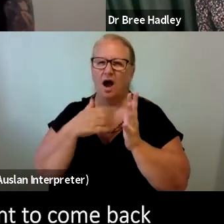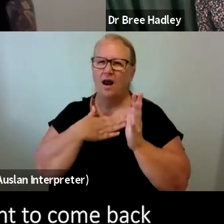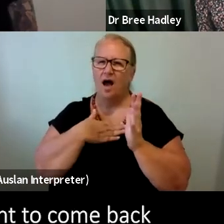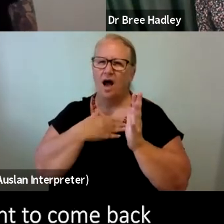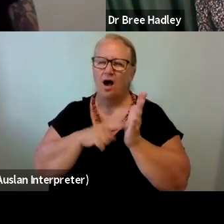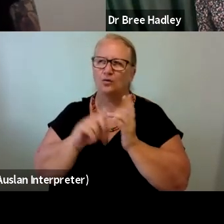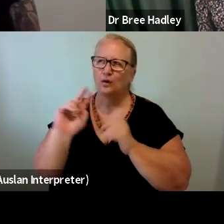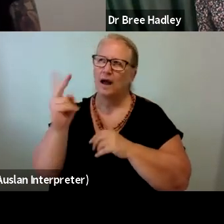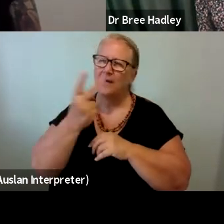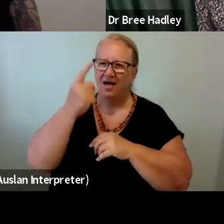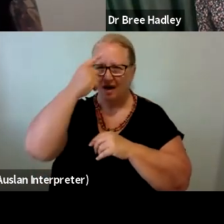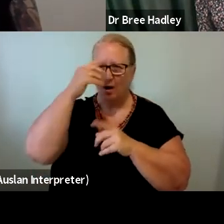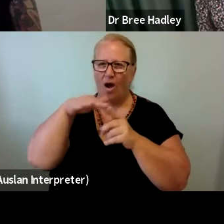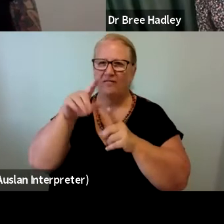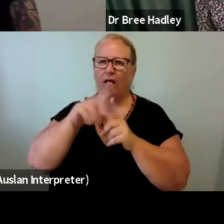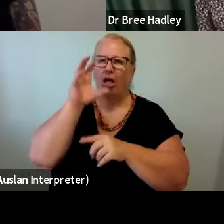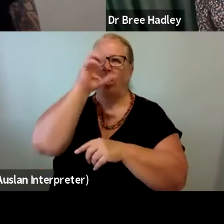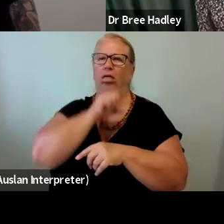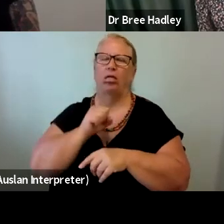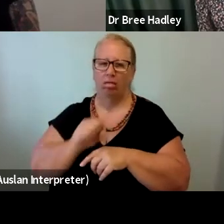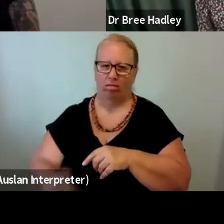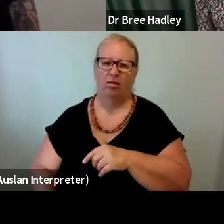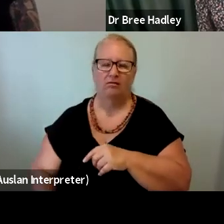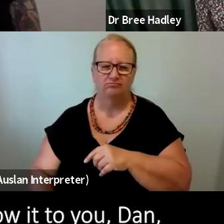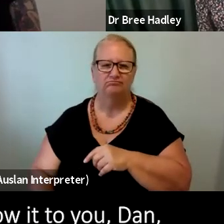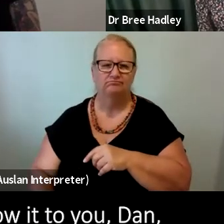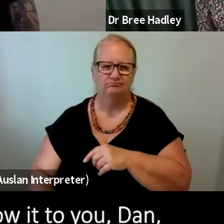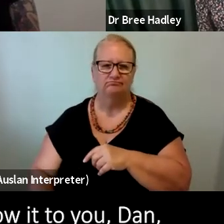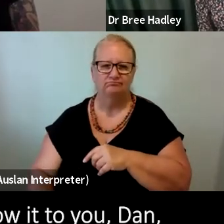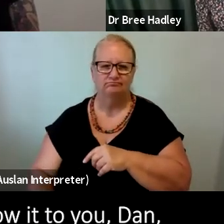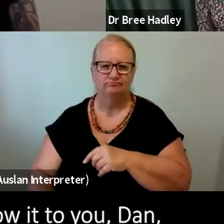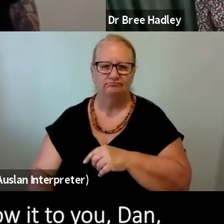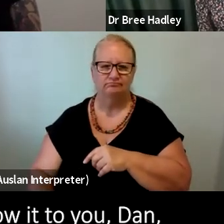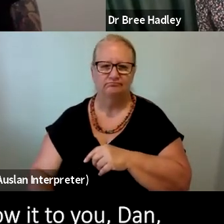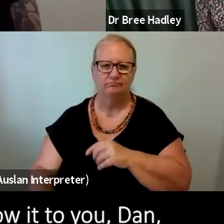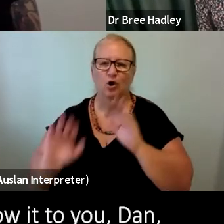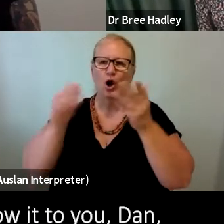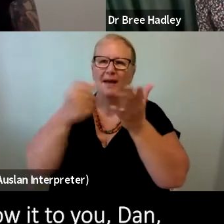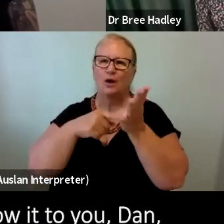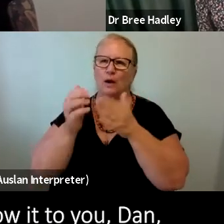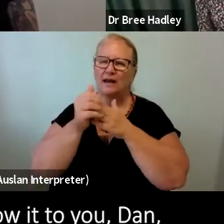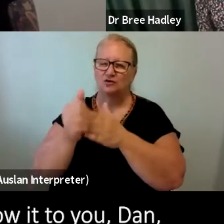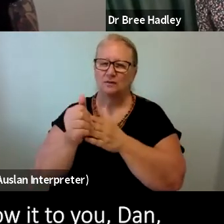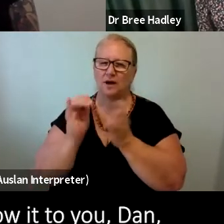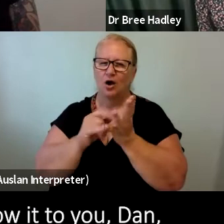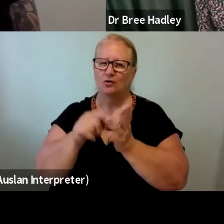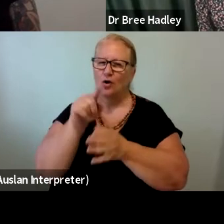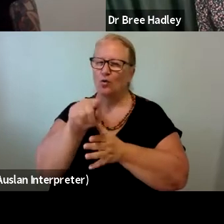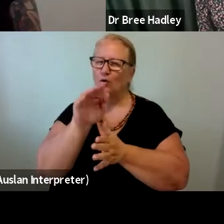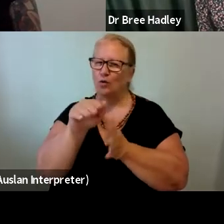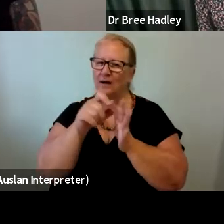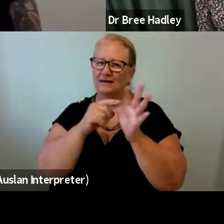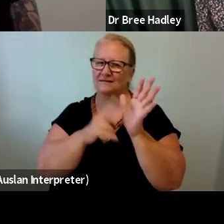notion of assumptions and visibility in terms of leadership, but I would love to throw it to you, Dan, just because Racheal did reference